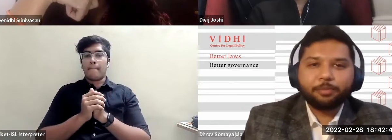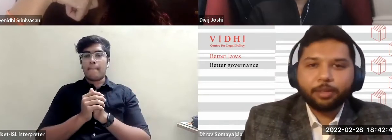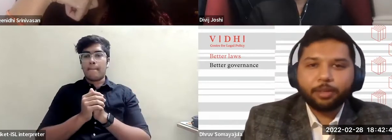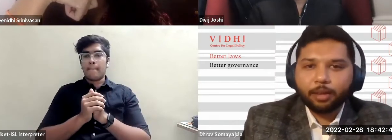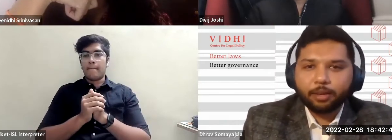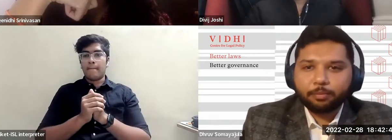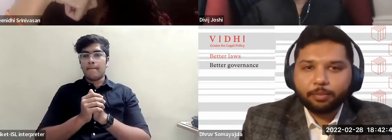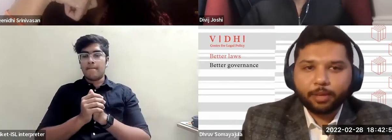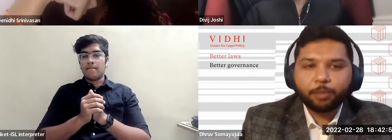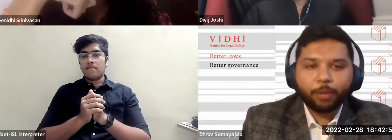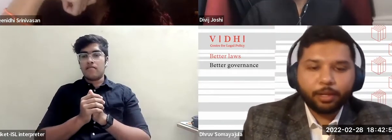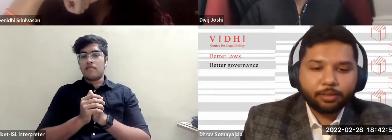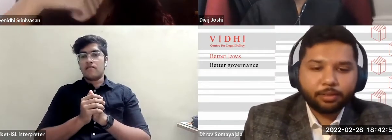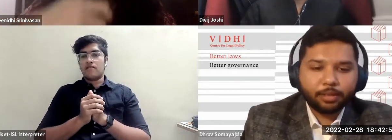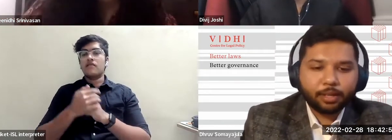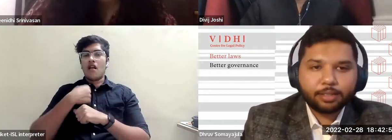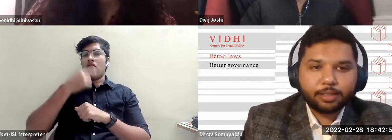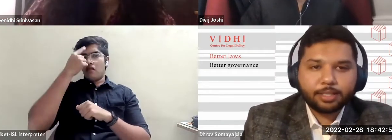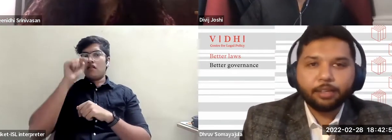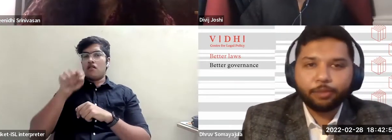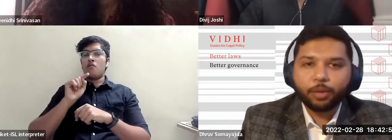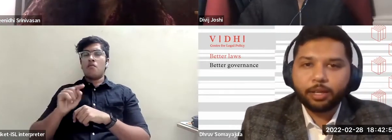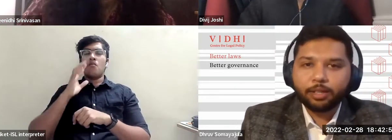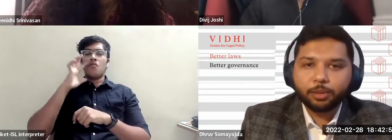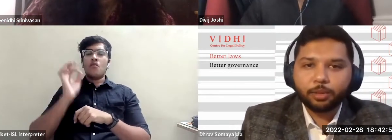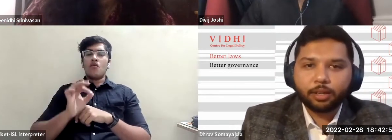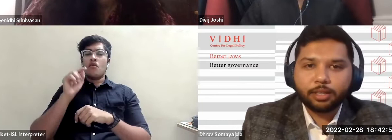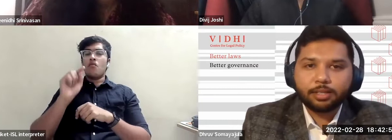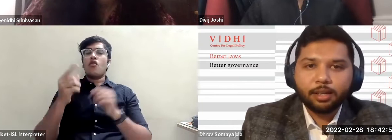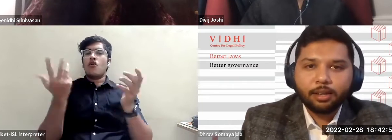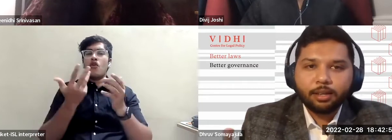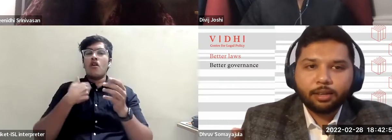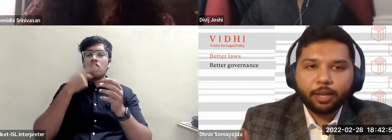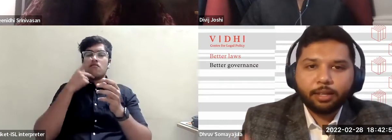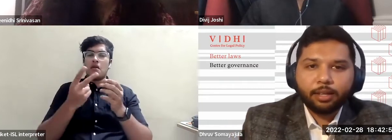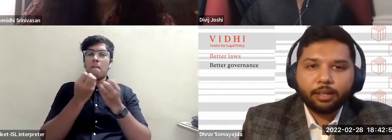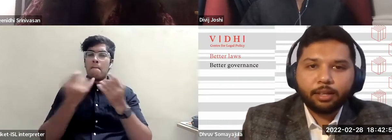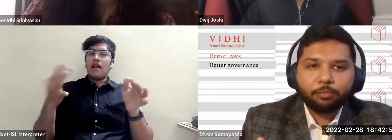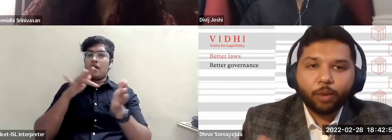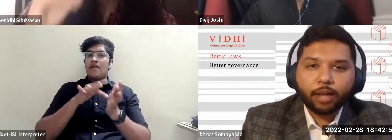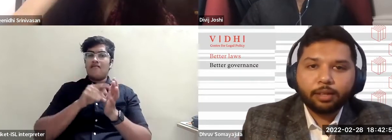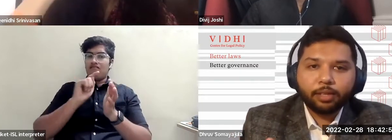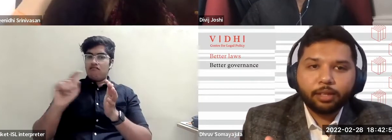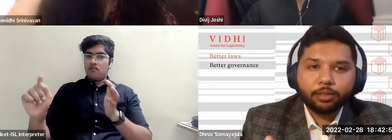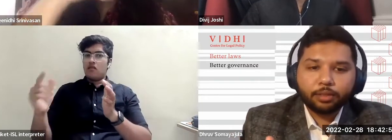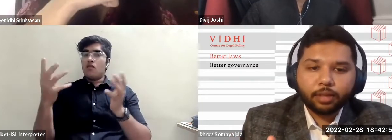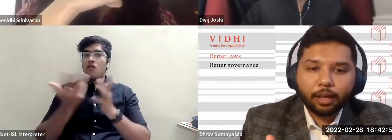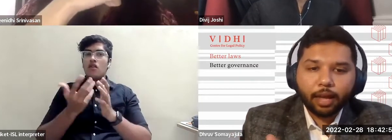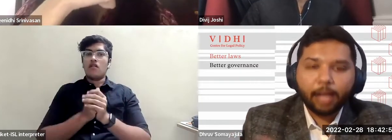be a good point that I see a few countries do is when they